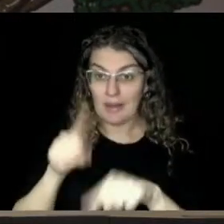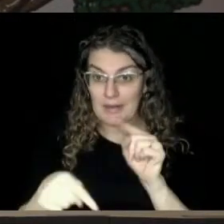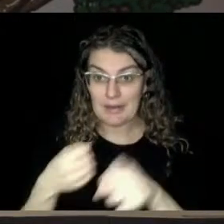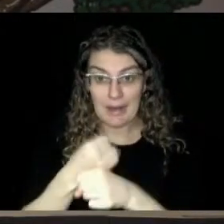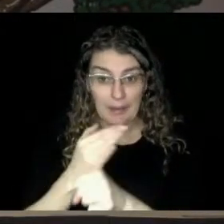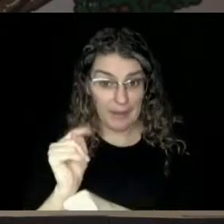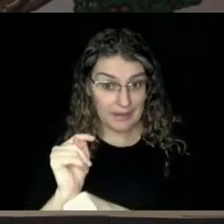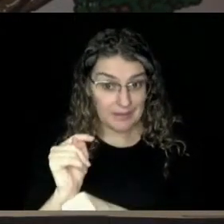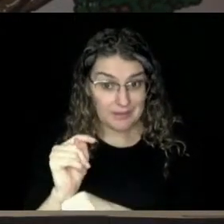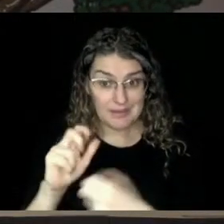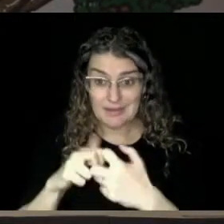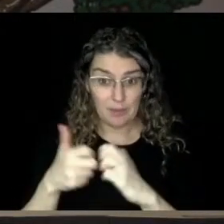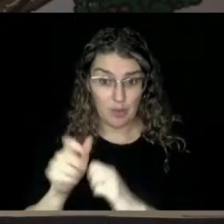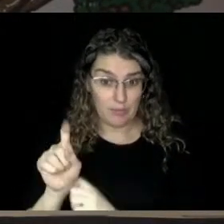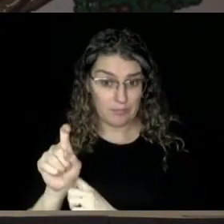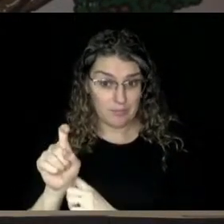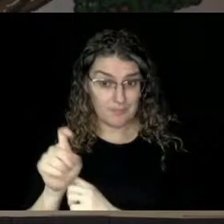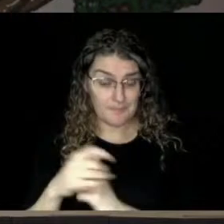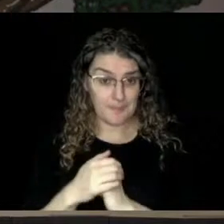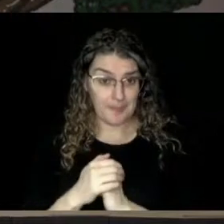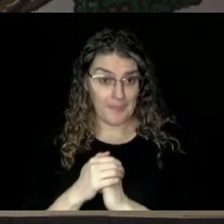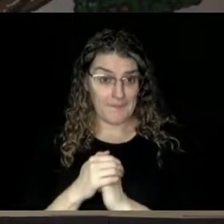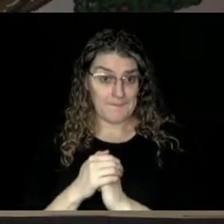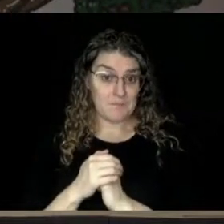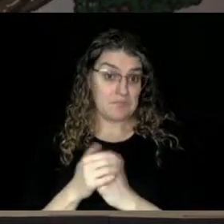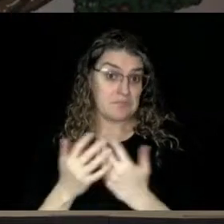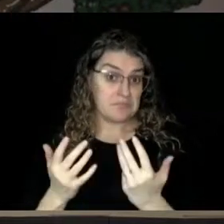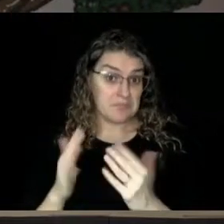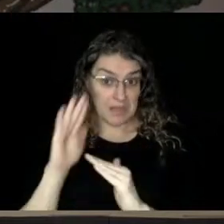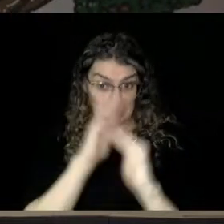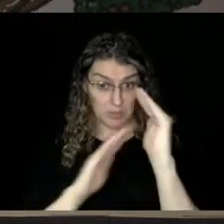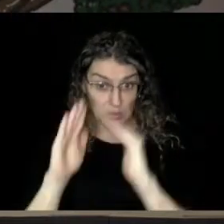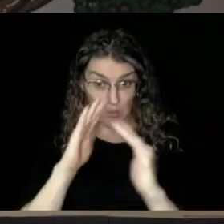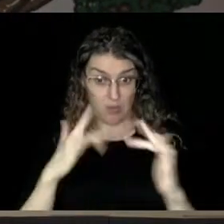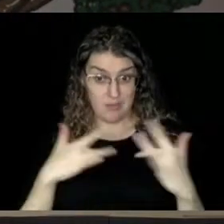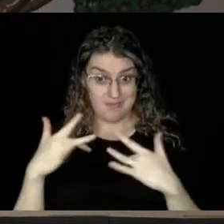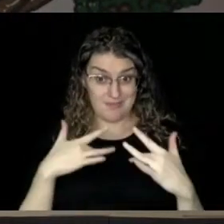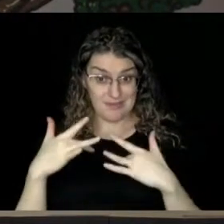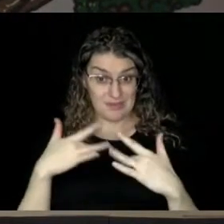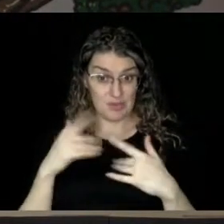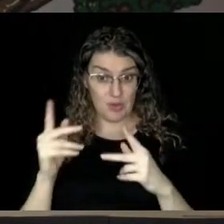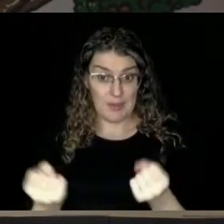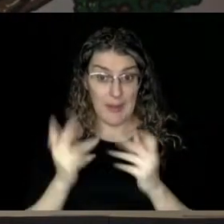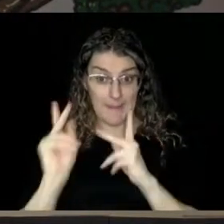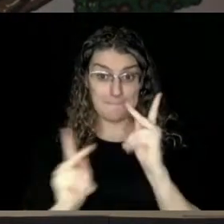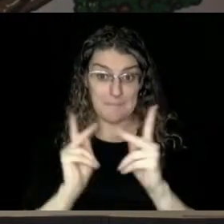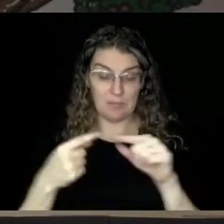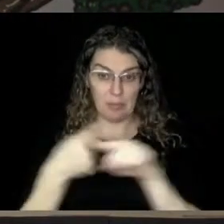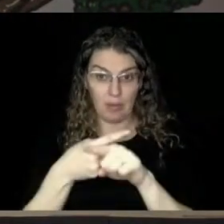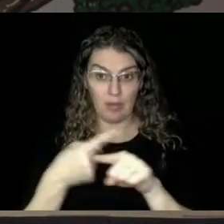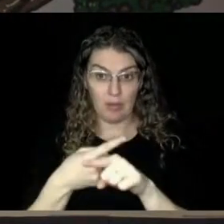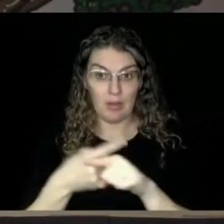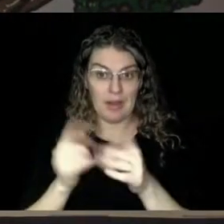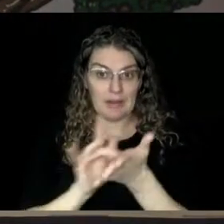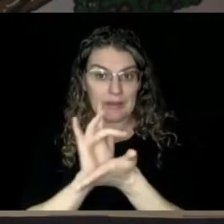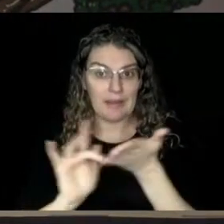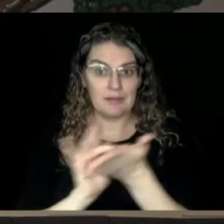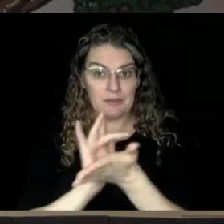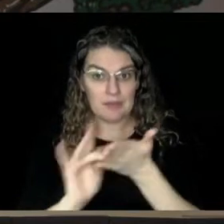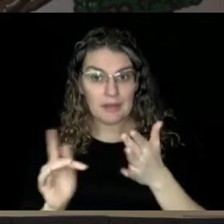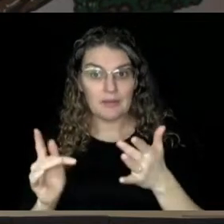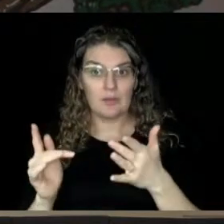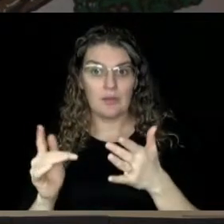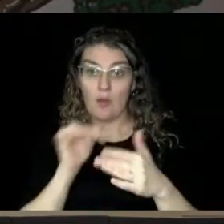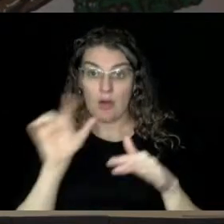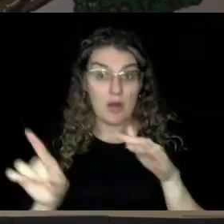issue could that become, do you think? And how worried are you or concerned that will become a larger and then sort of